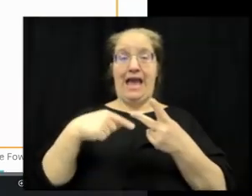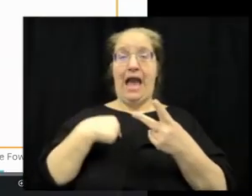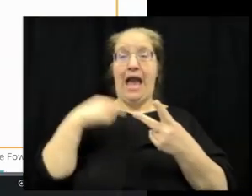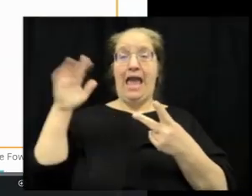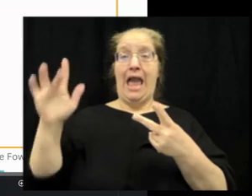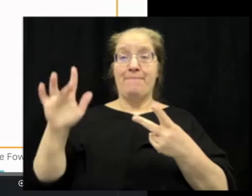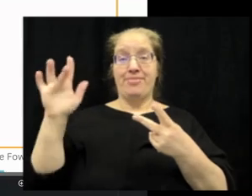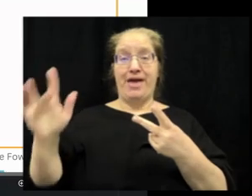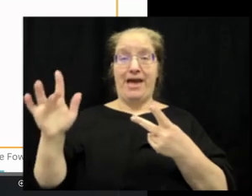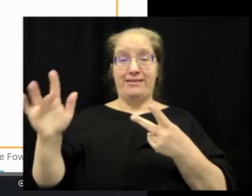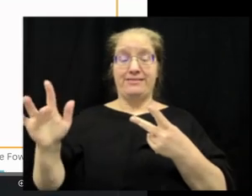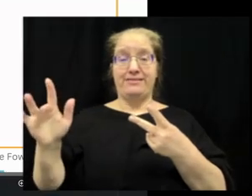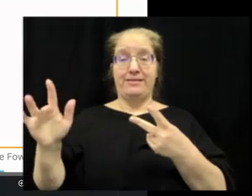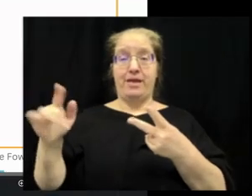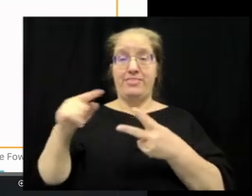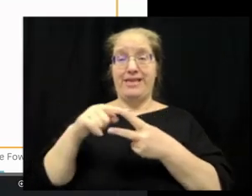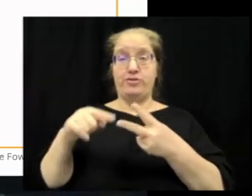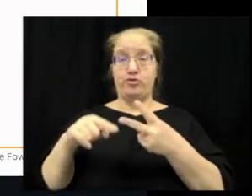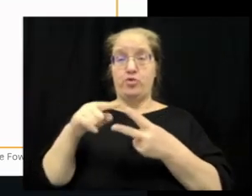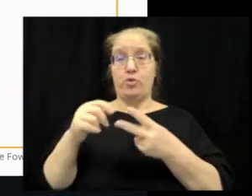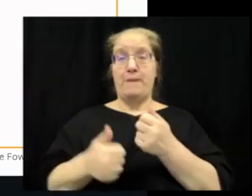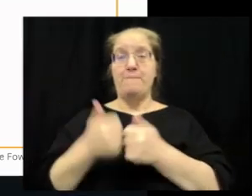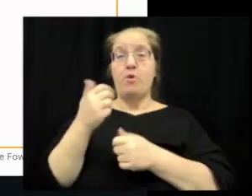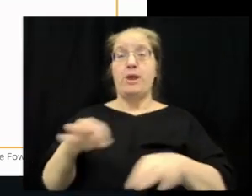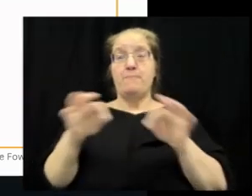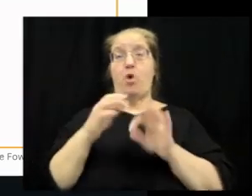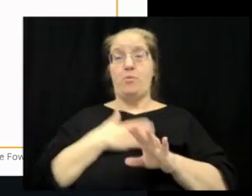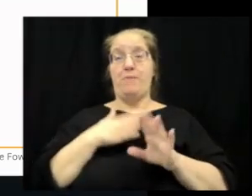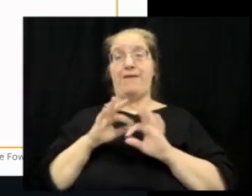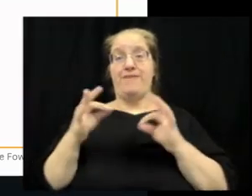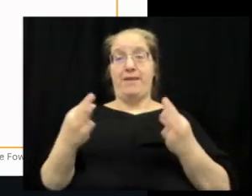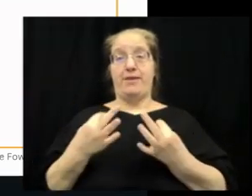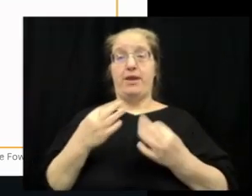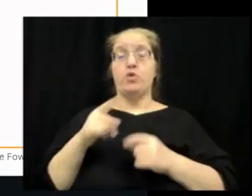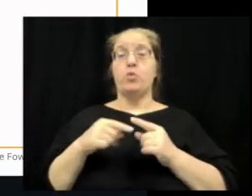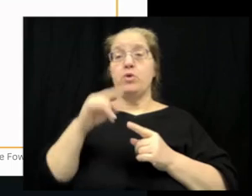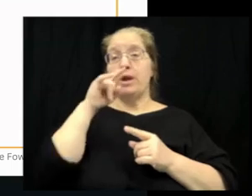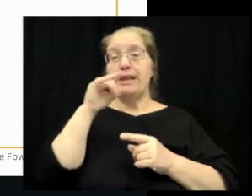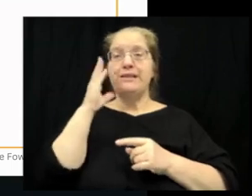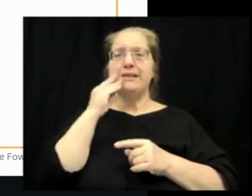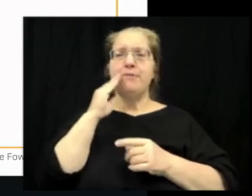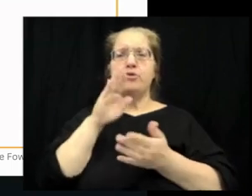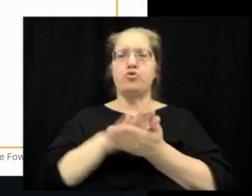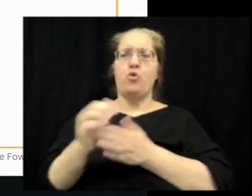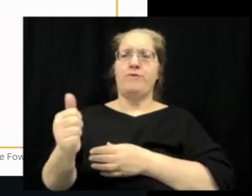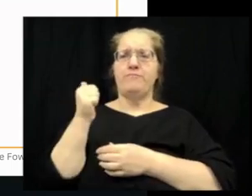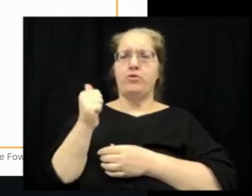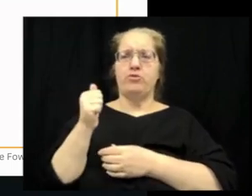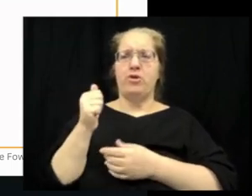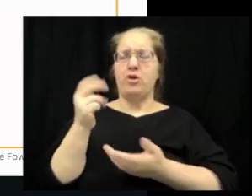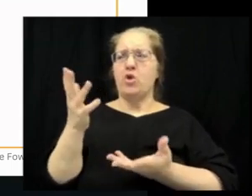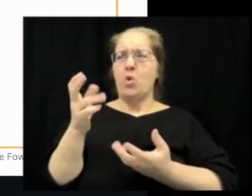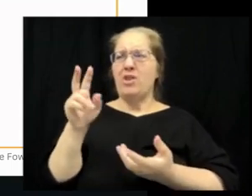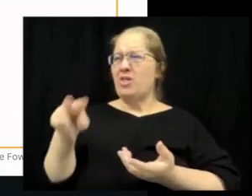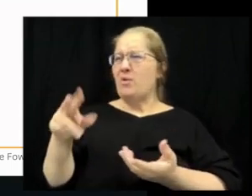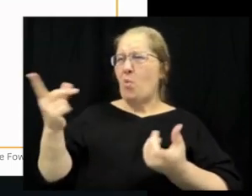mute? No. Were the most important, because when your child is going through school refusal, you want to look at them like, what are you doing?